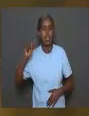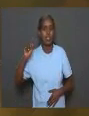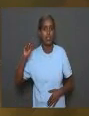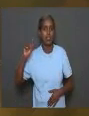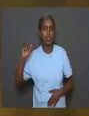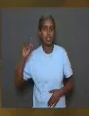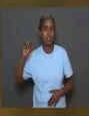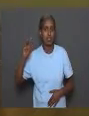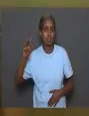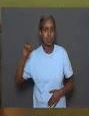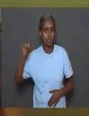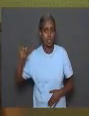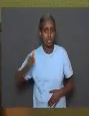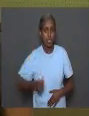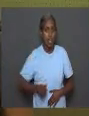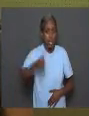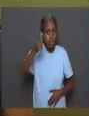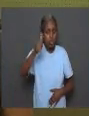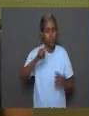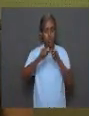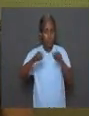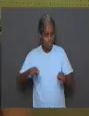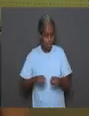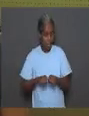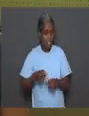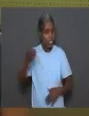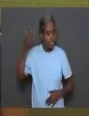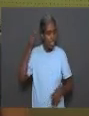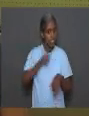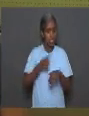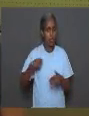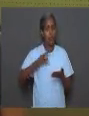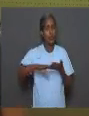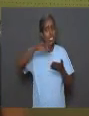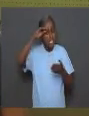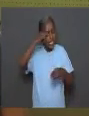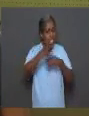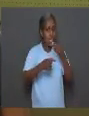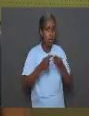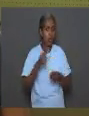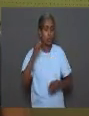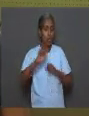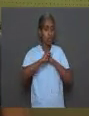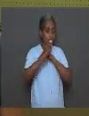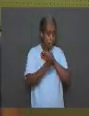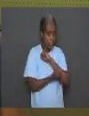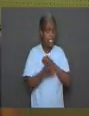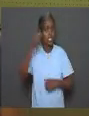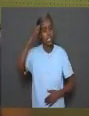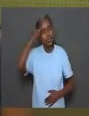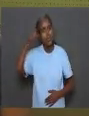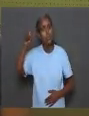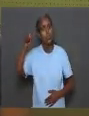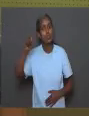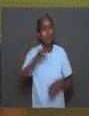of triangles. Last time, we learned about one of the basic theories of